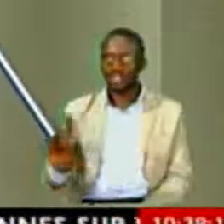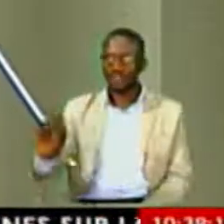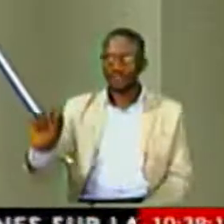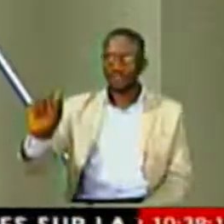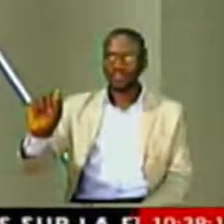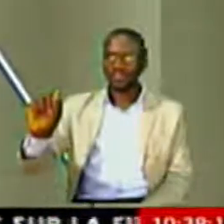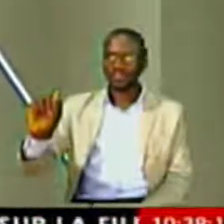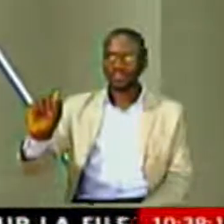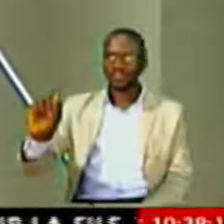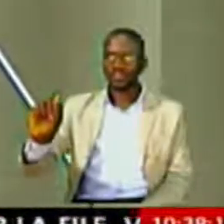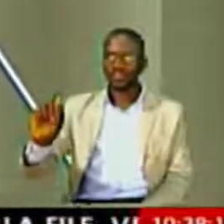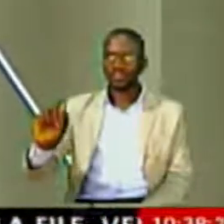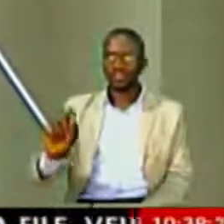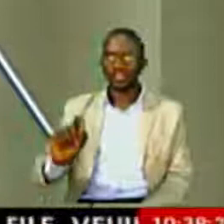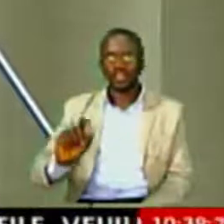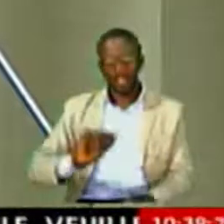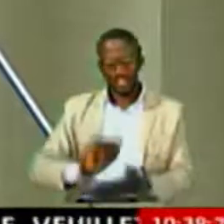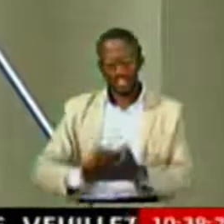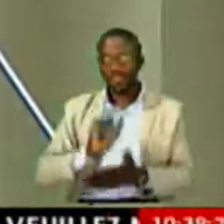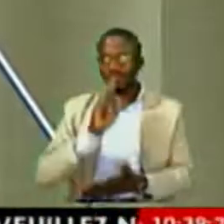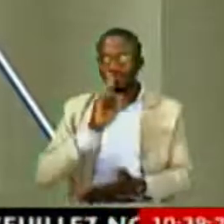Verse 20. Cela est vrai.